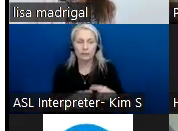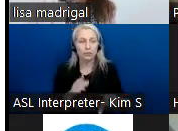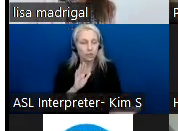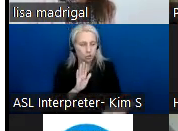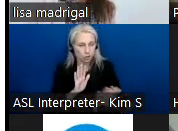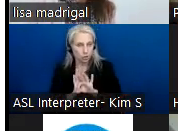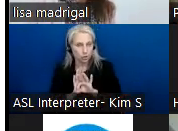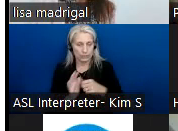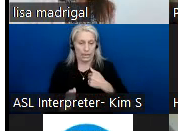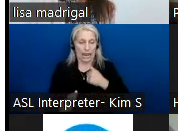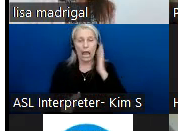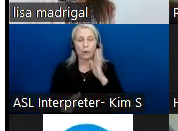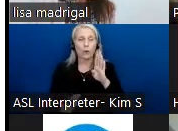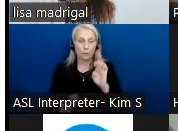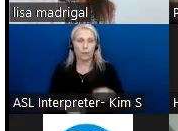the I will be providing